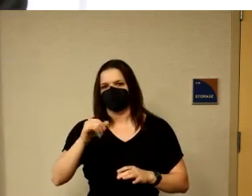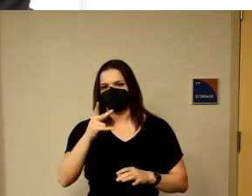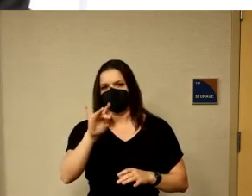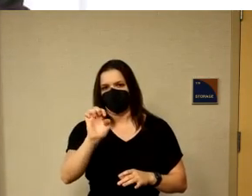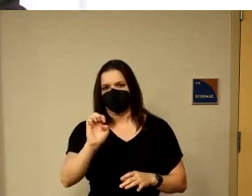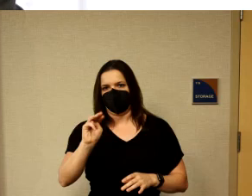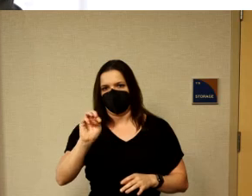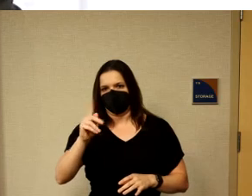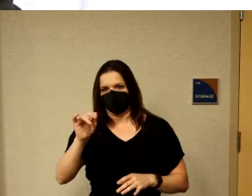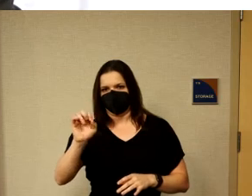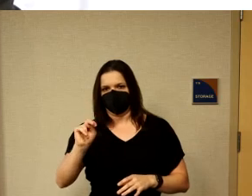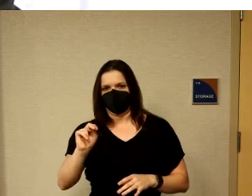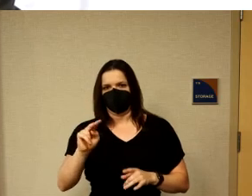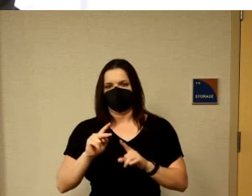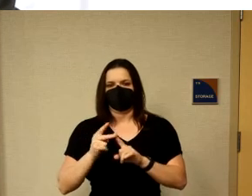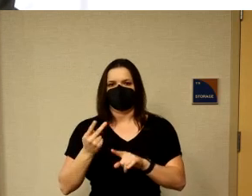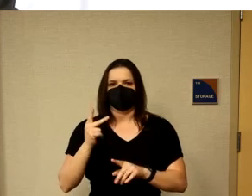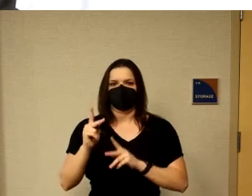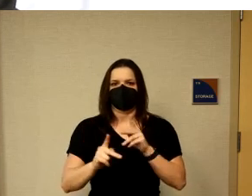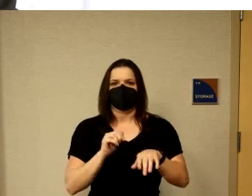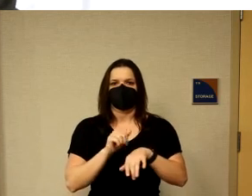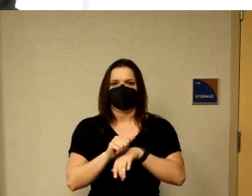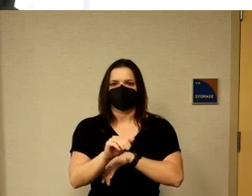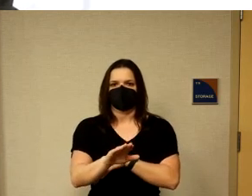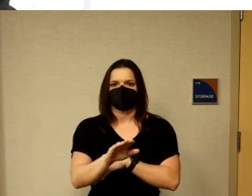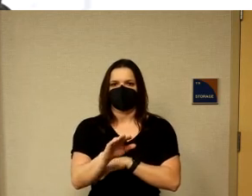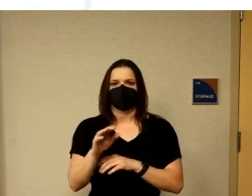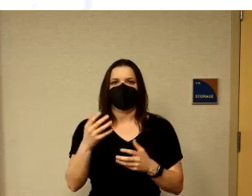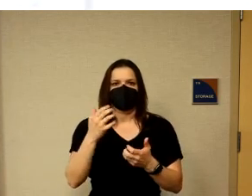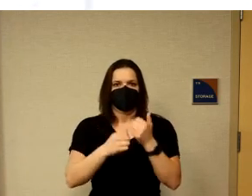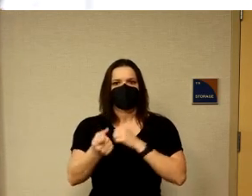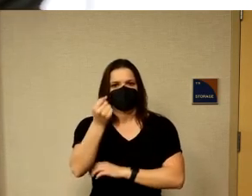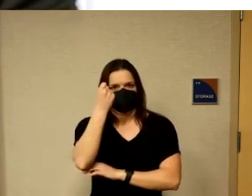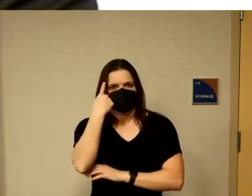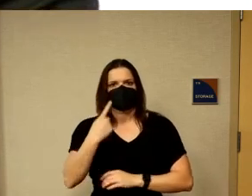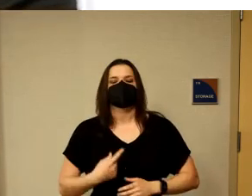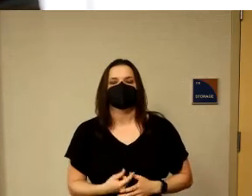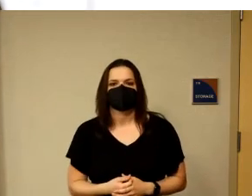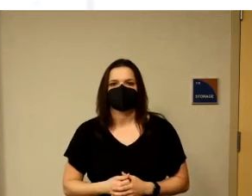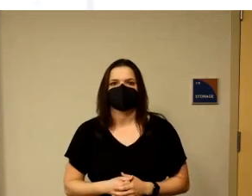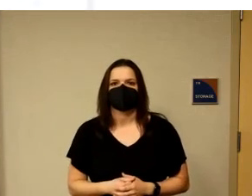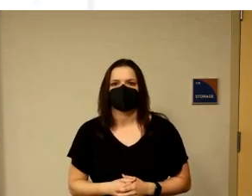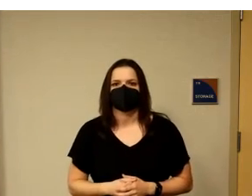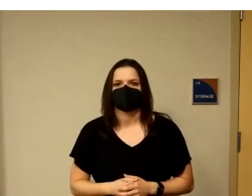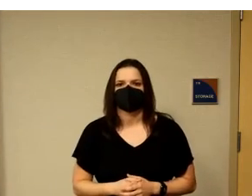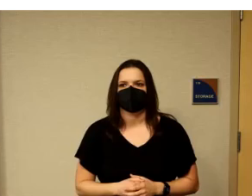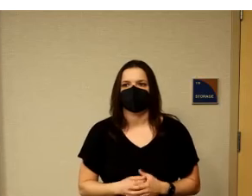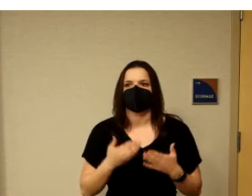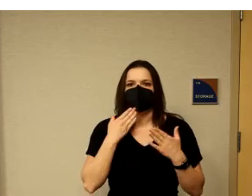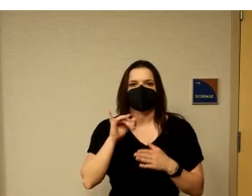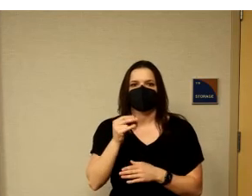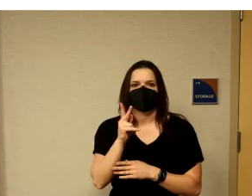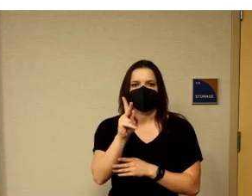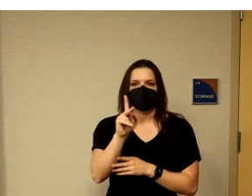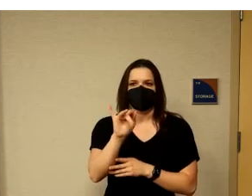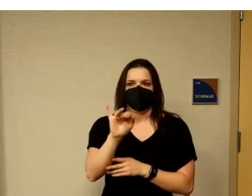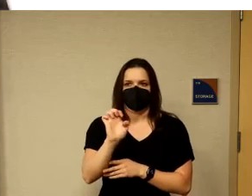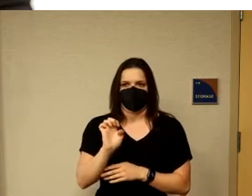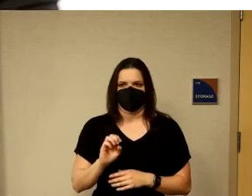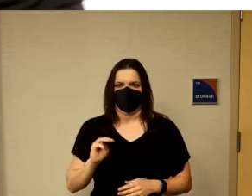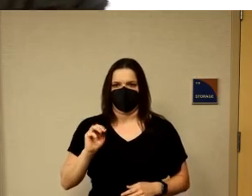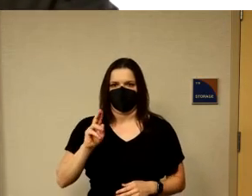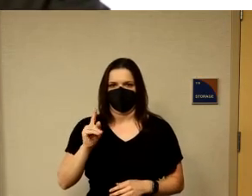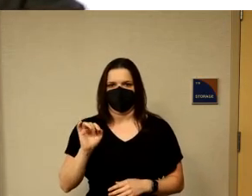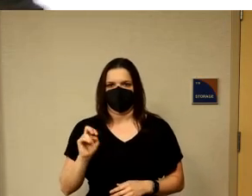Jackie Martin, which says the second public submission map makes the most sense. Okay. thank you, Jackie. I just want